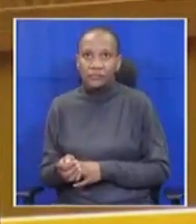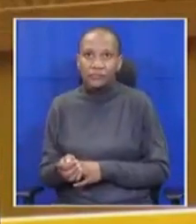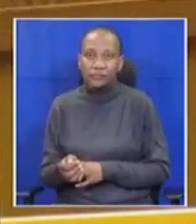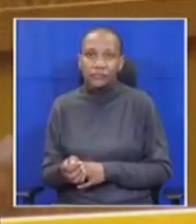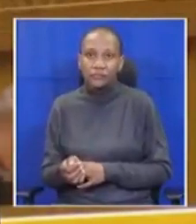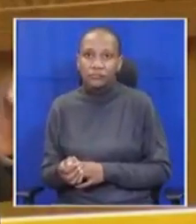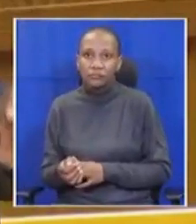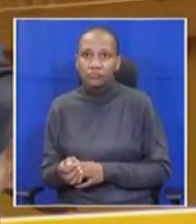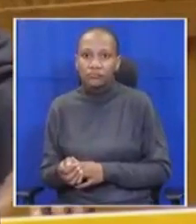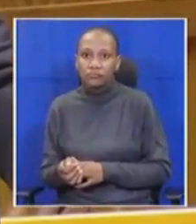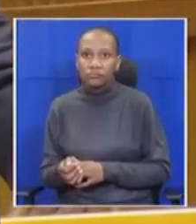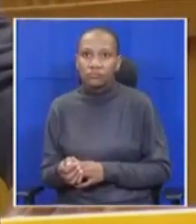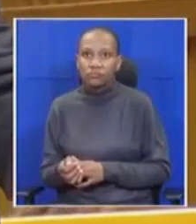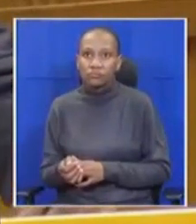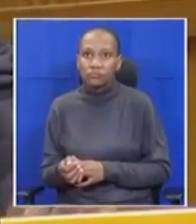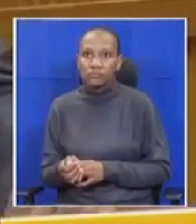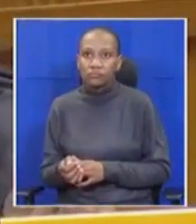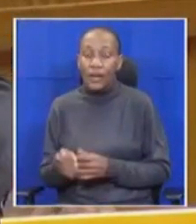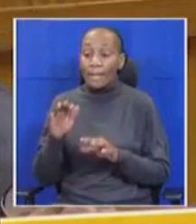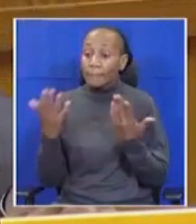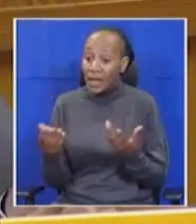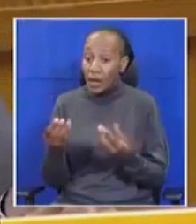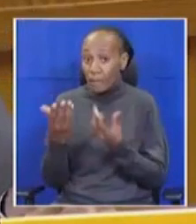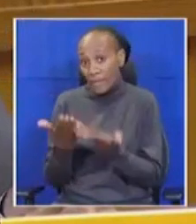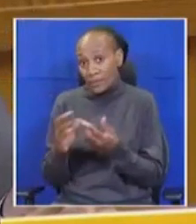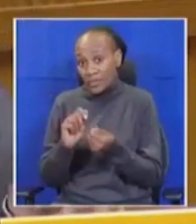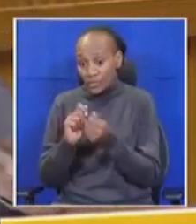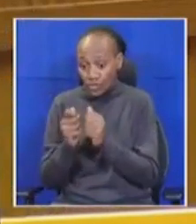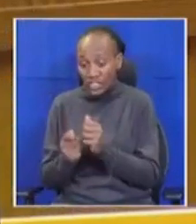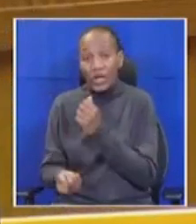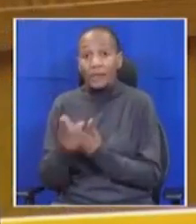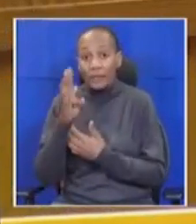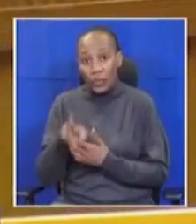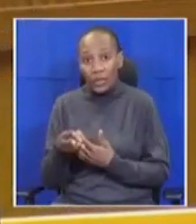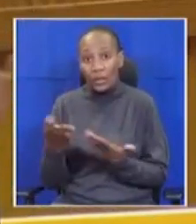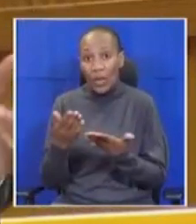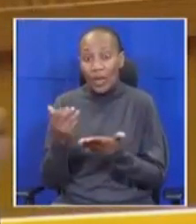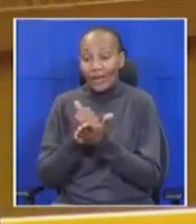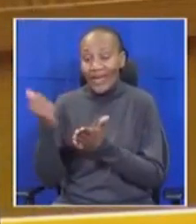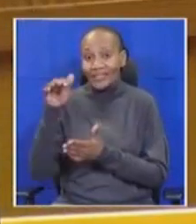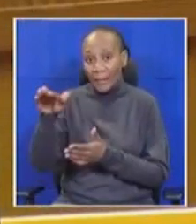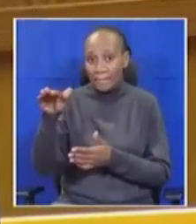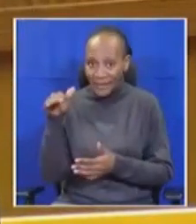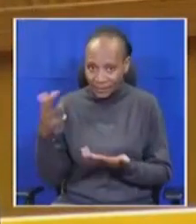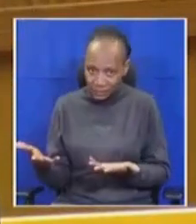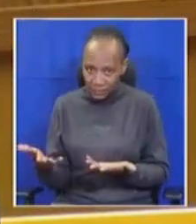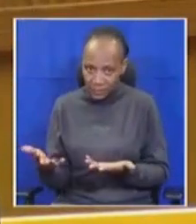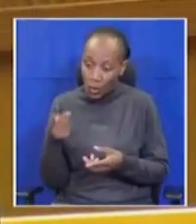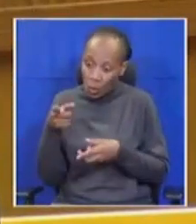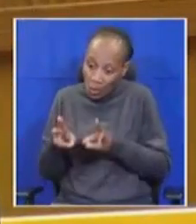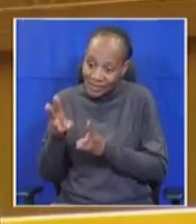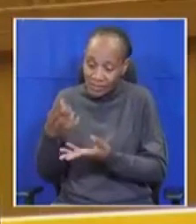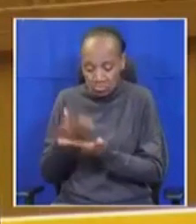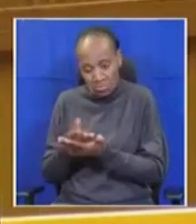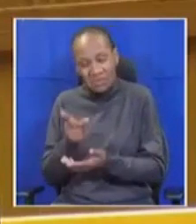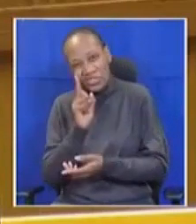result in the amendment to the Banks Act, and those are the mechanics that need to be looked at